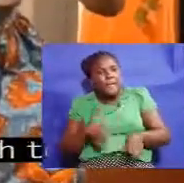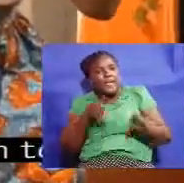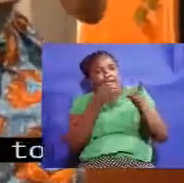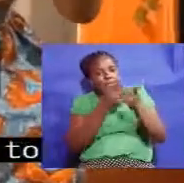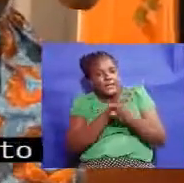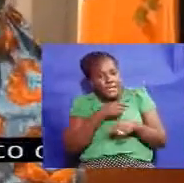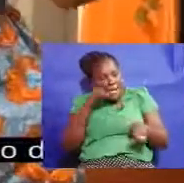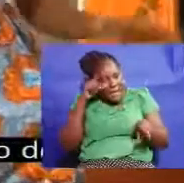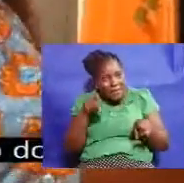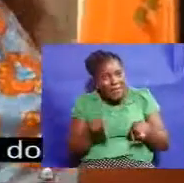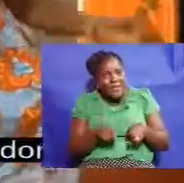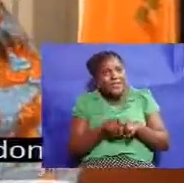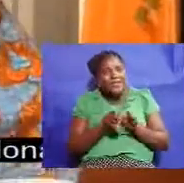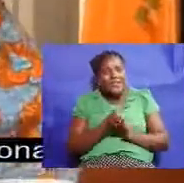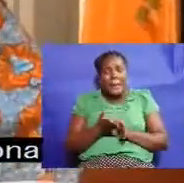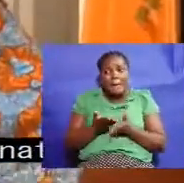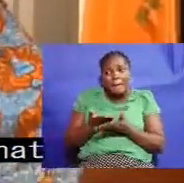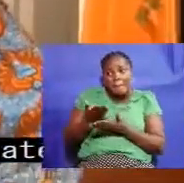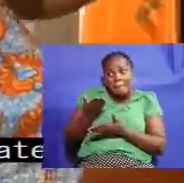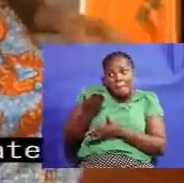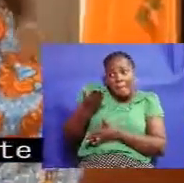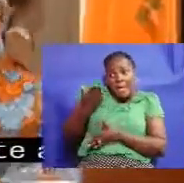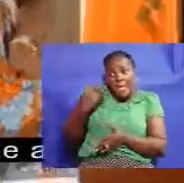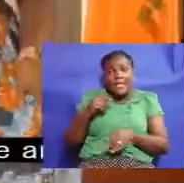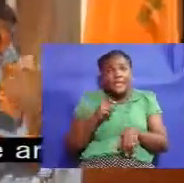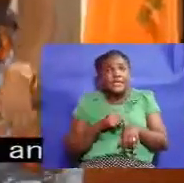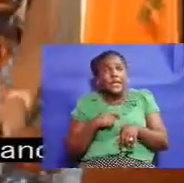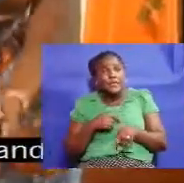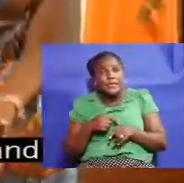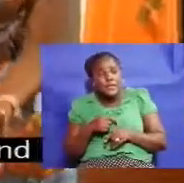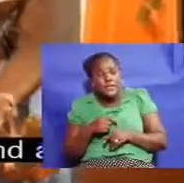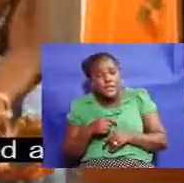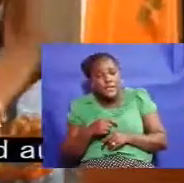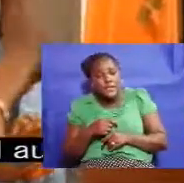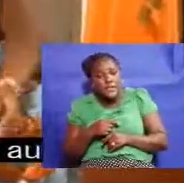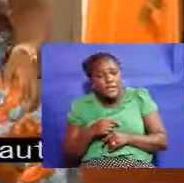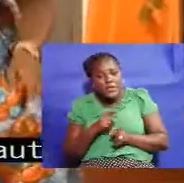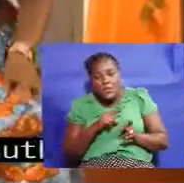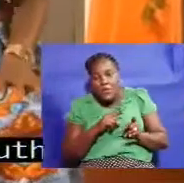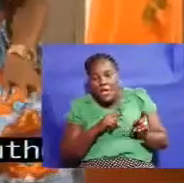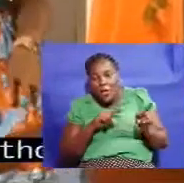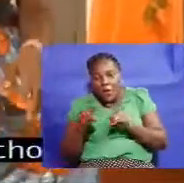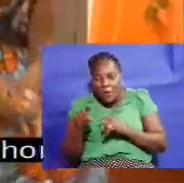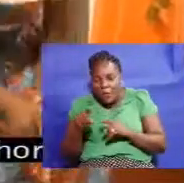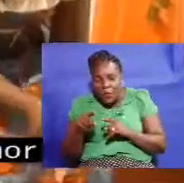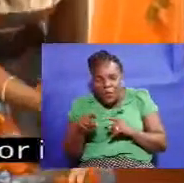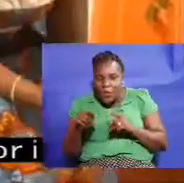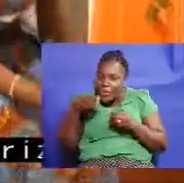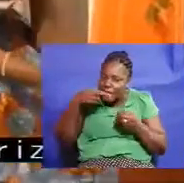makeup artist to do the makeup for your so-called bride-to-be. And what's wrong with that? I am worried.